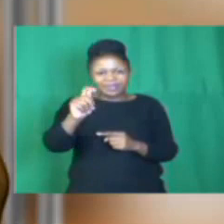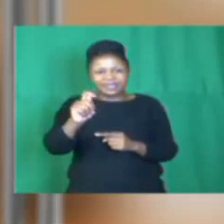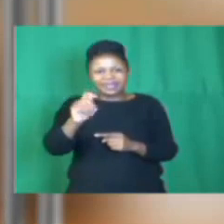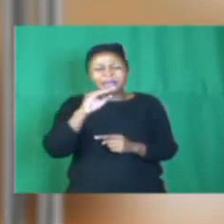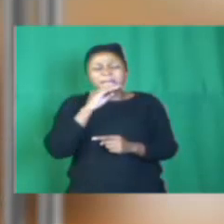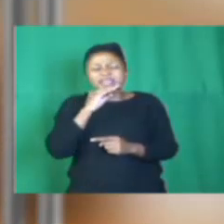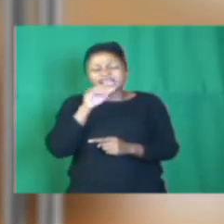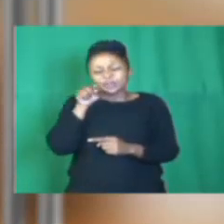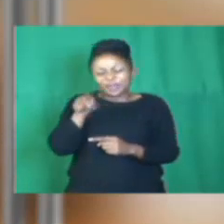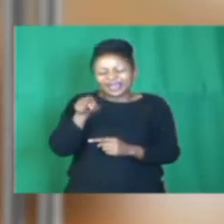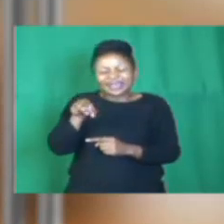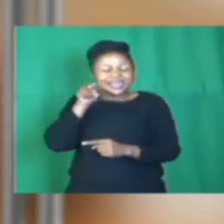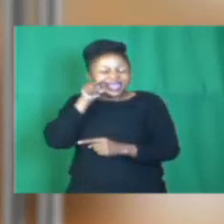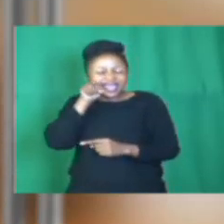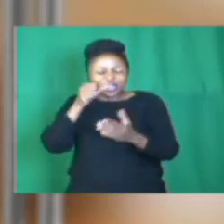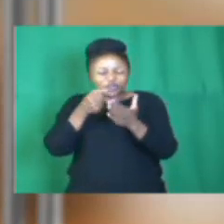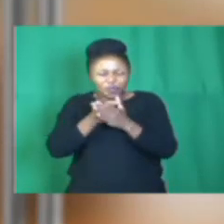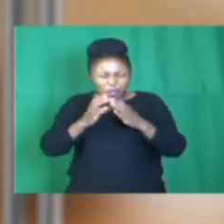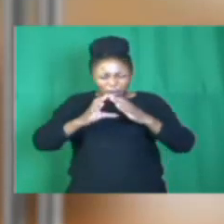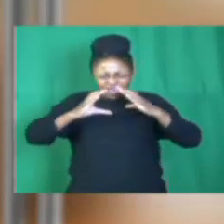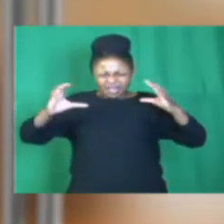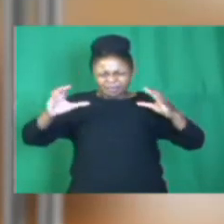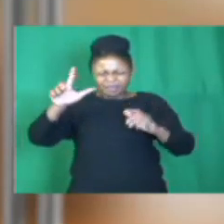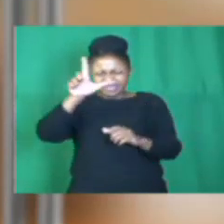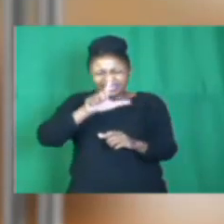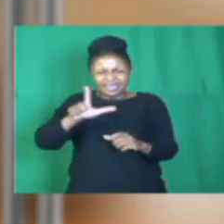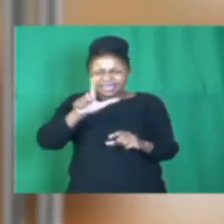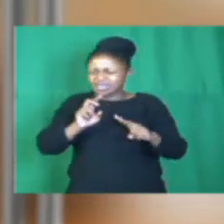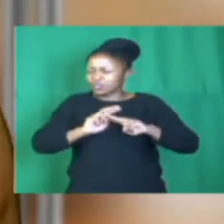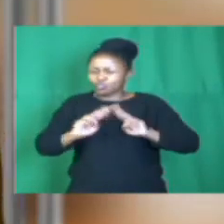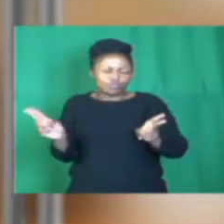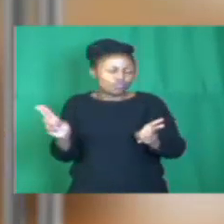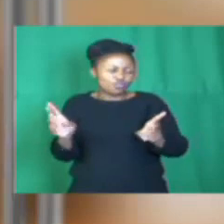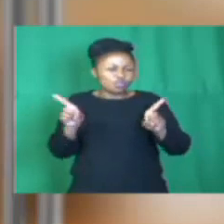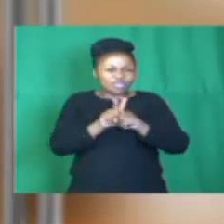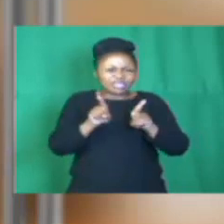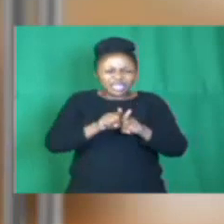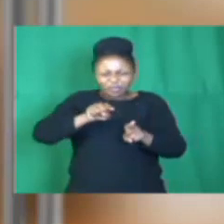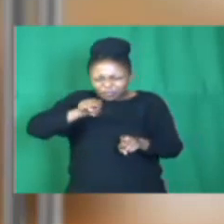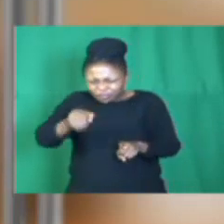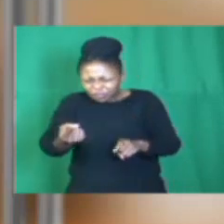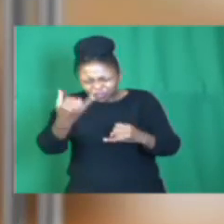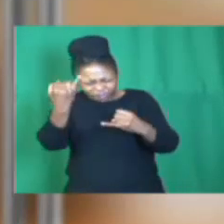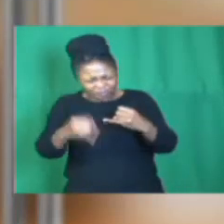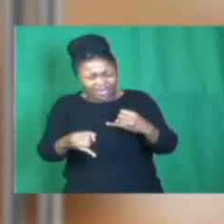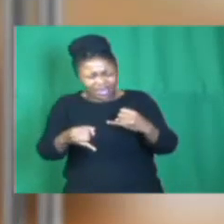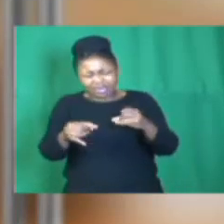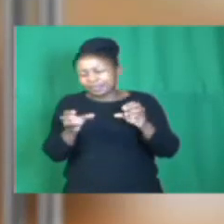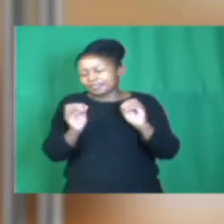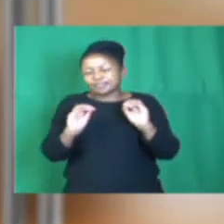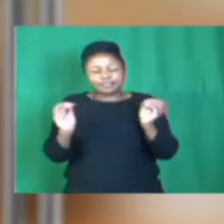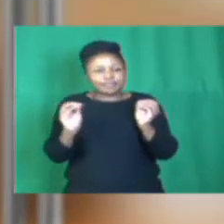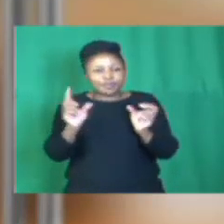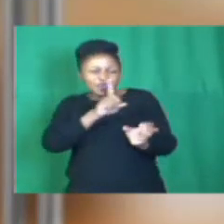capital letter, and you are not going to punctuate it with a full stop, because it is no longer